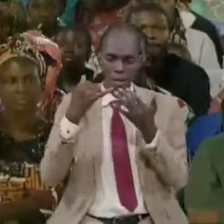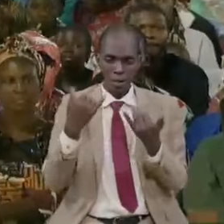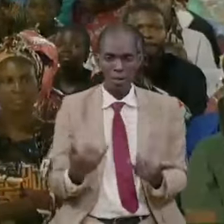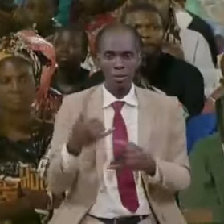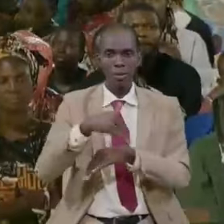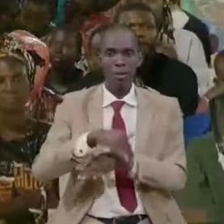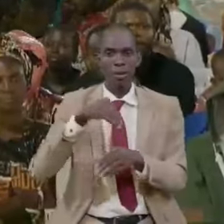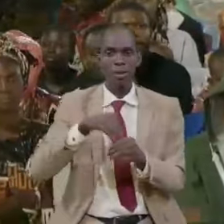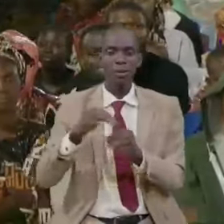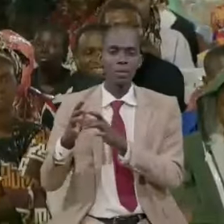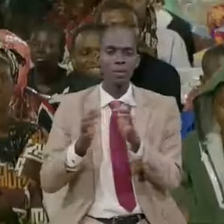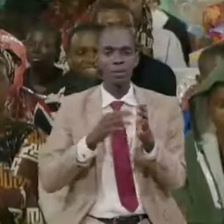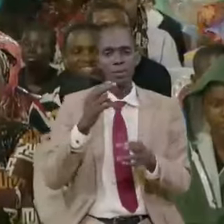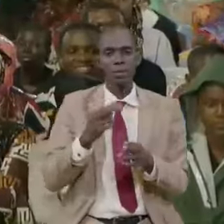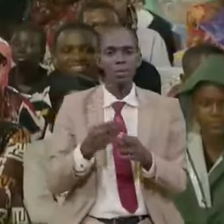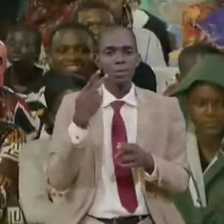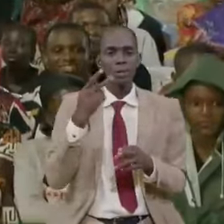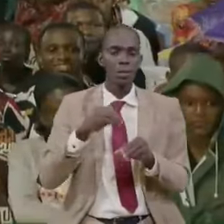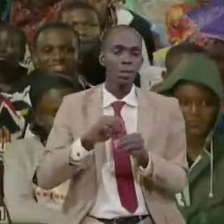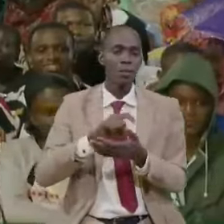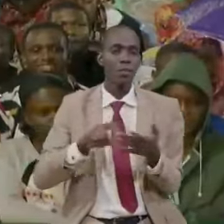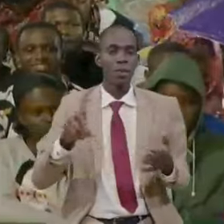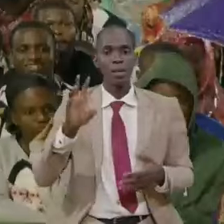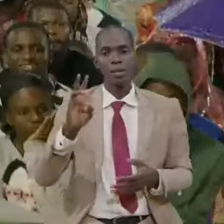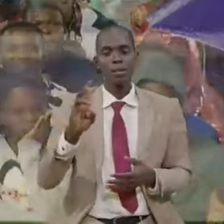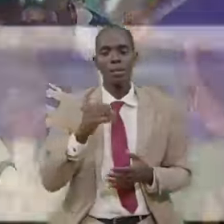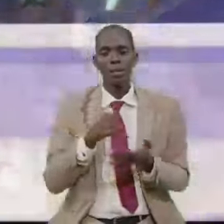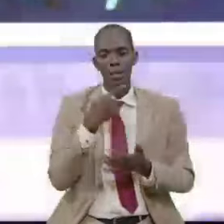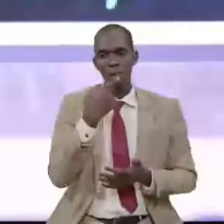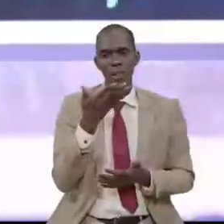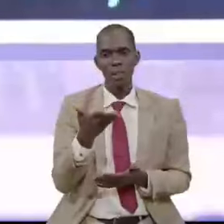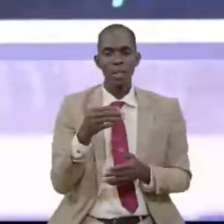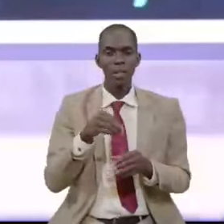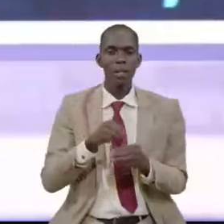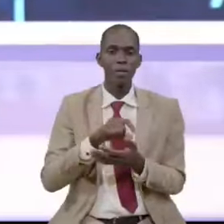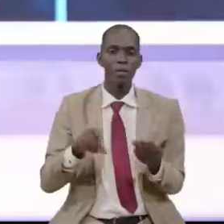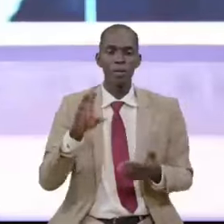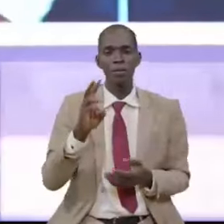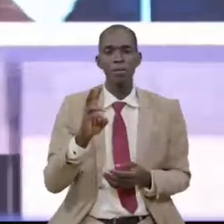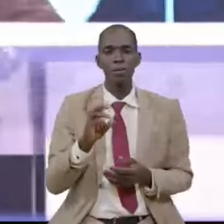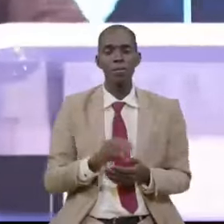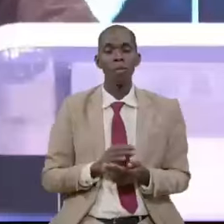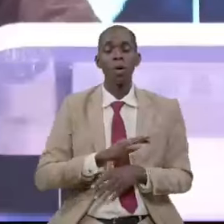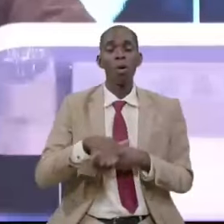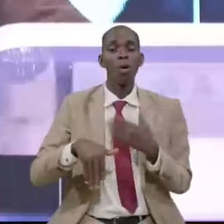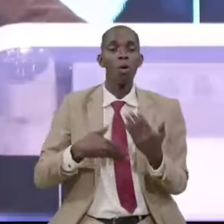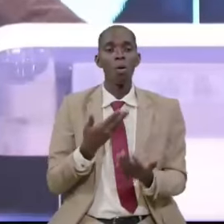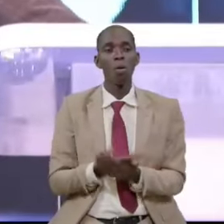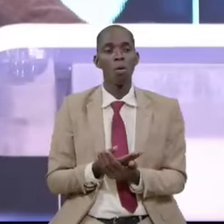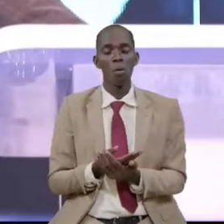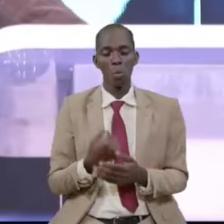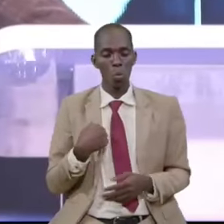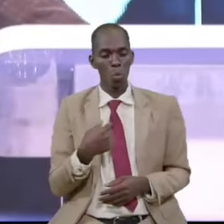6. In verse 6, it says, all we, like sheep,